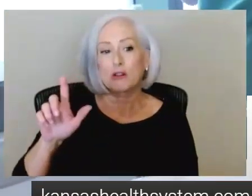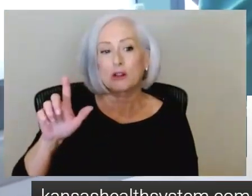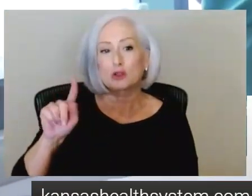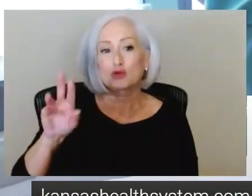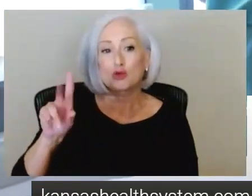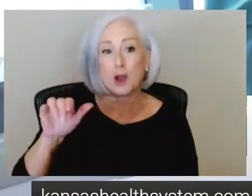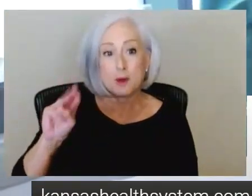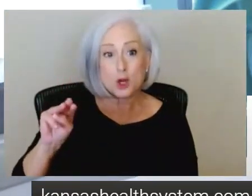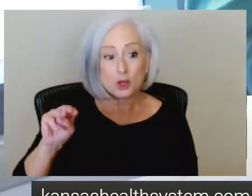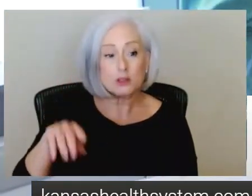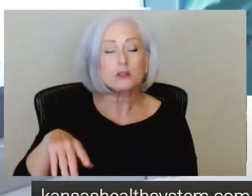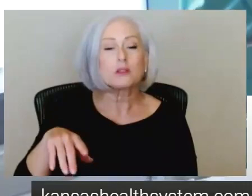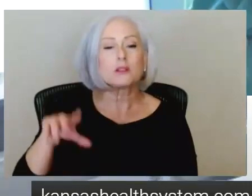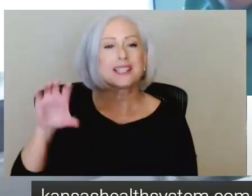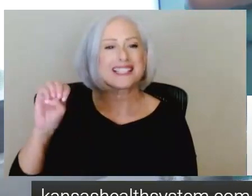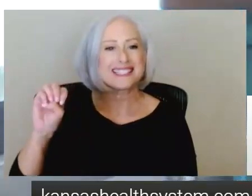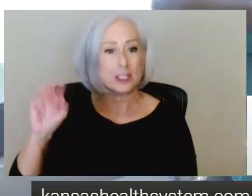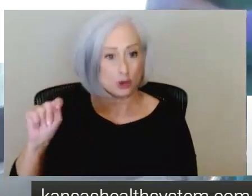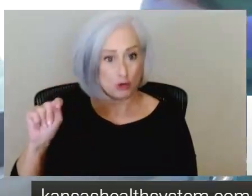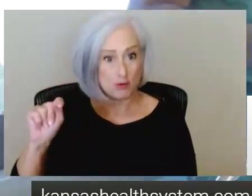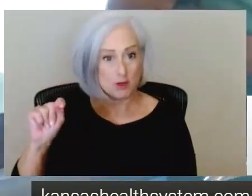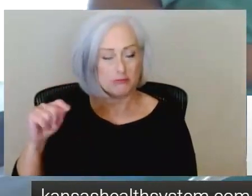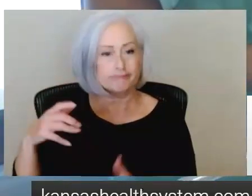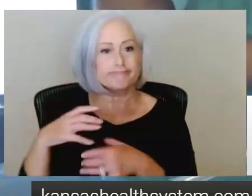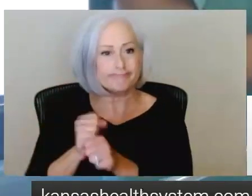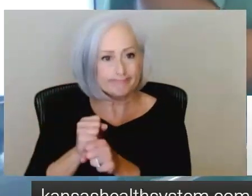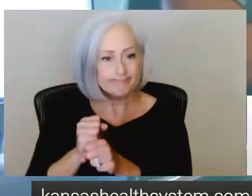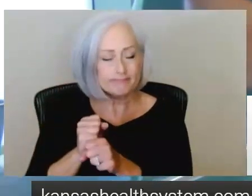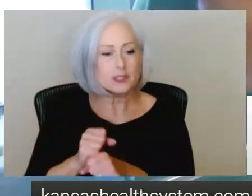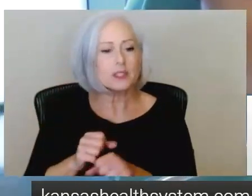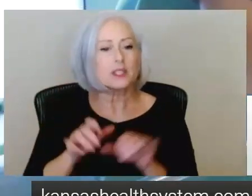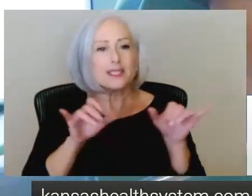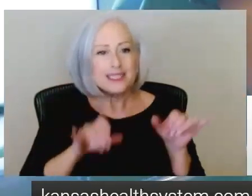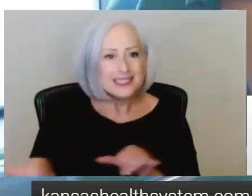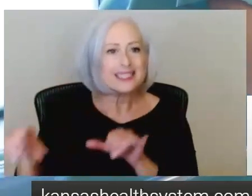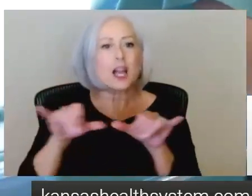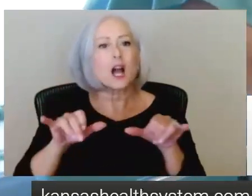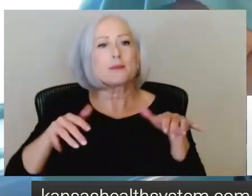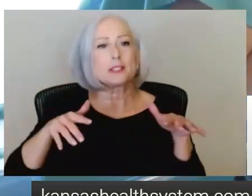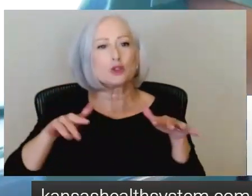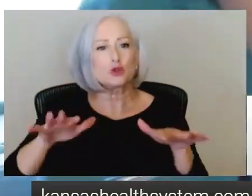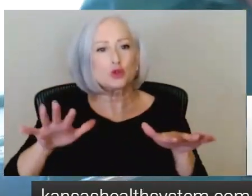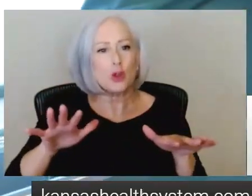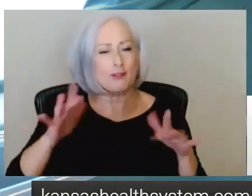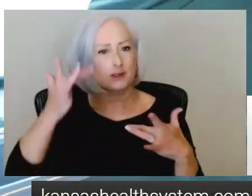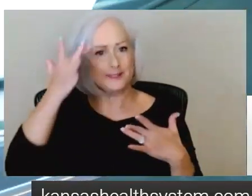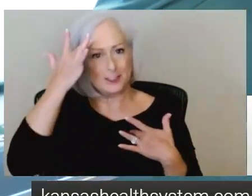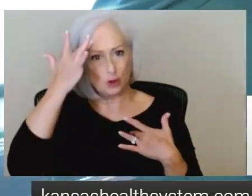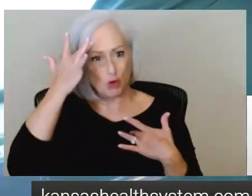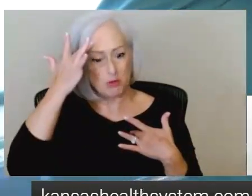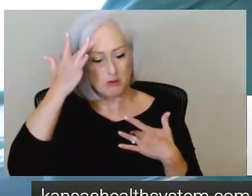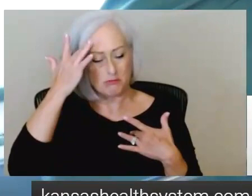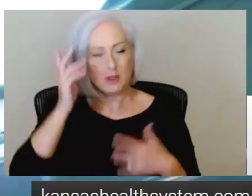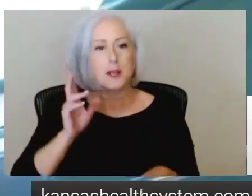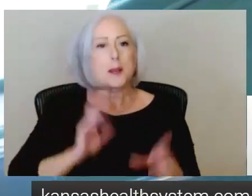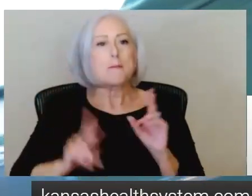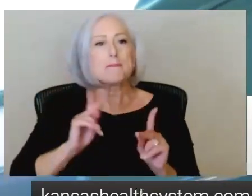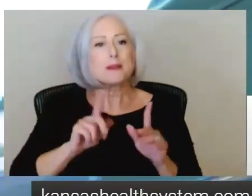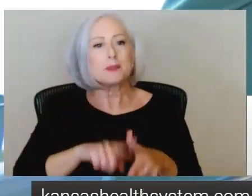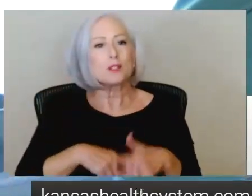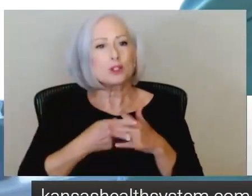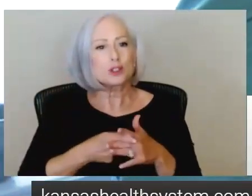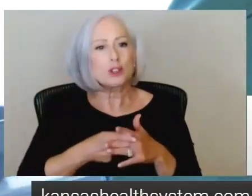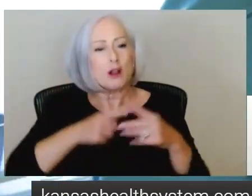common tremor disorder, and when patients start having difficulty with their daily activities